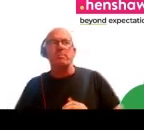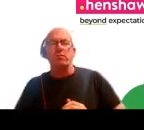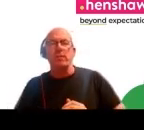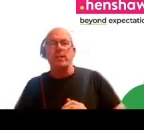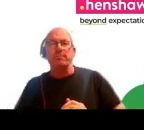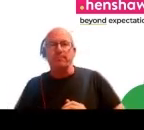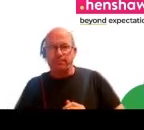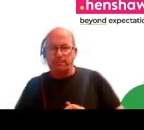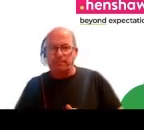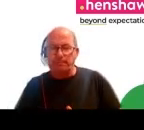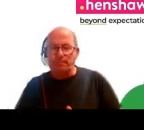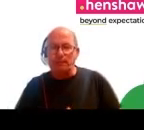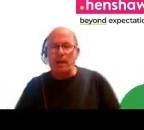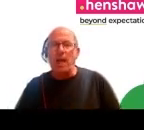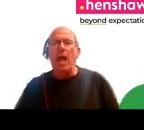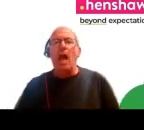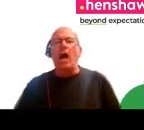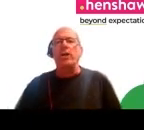previous item on the screen.